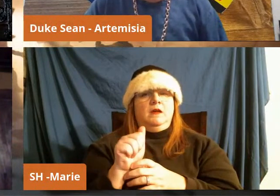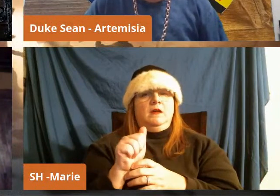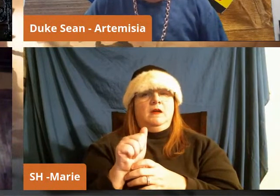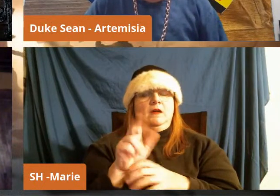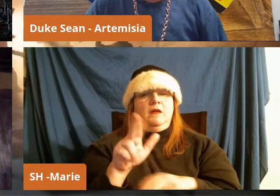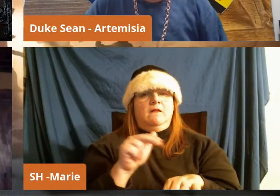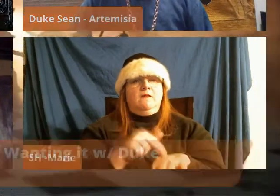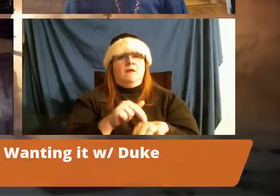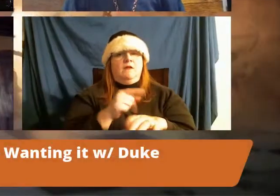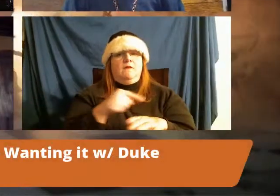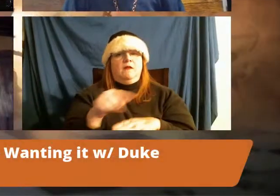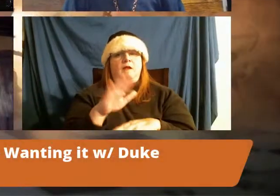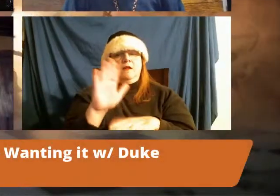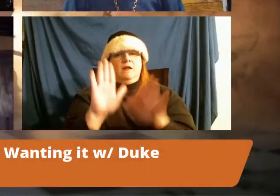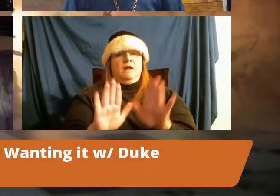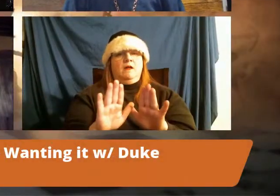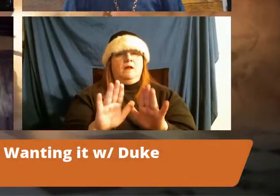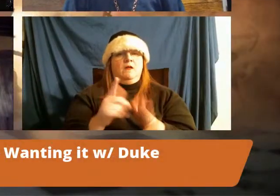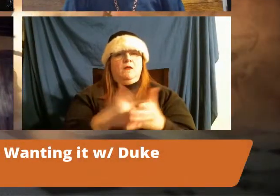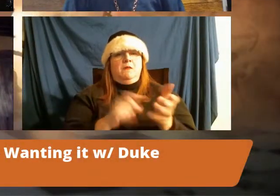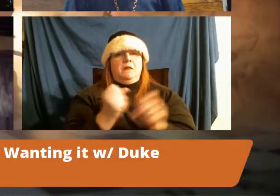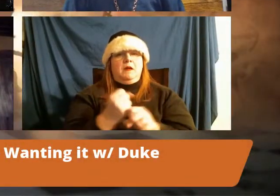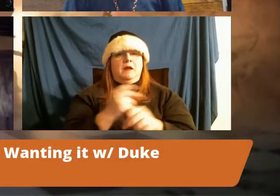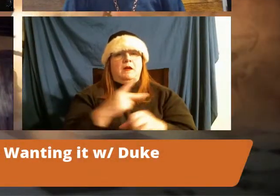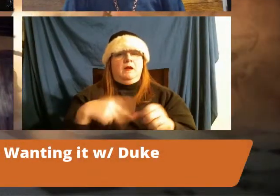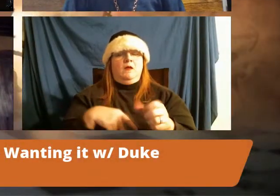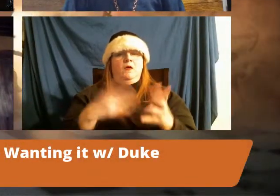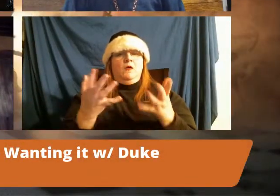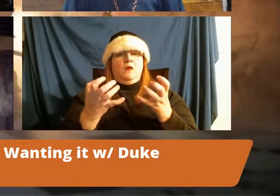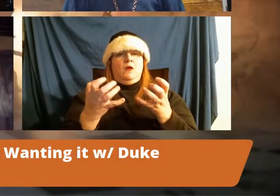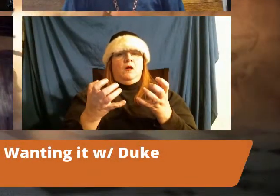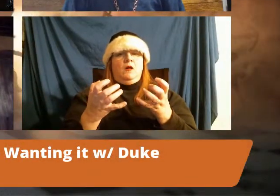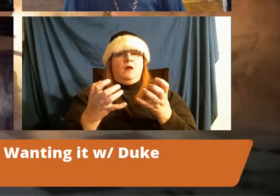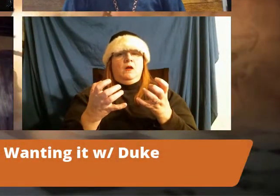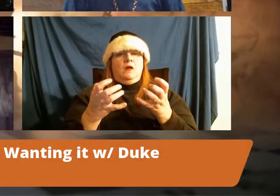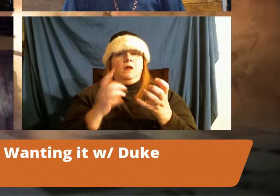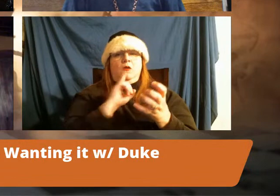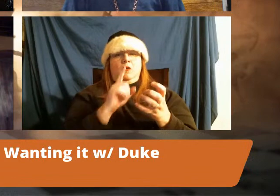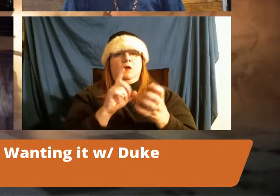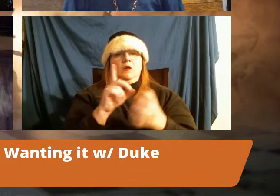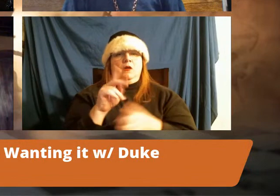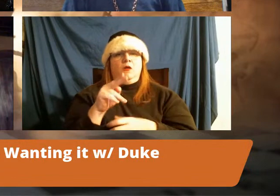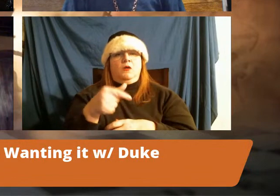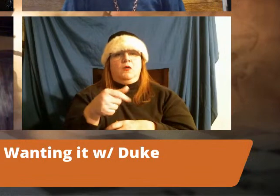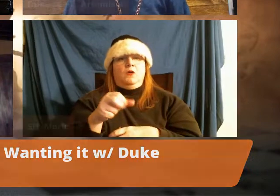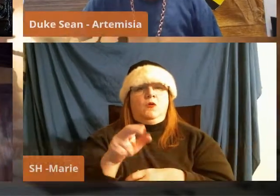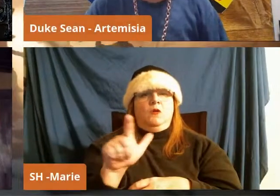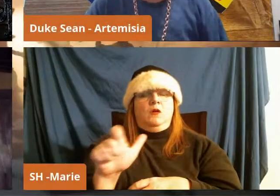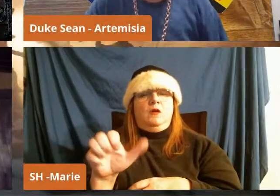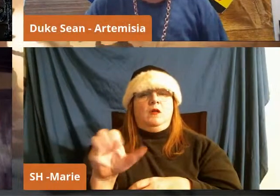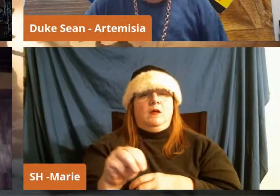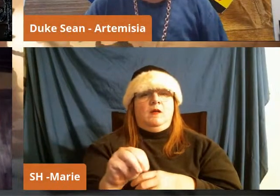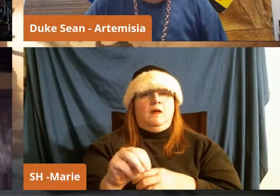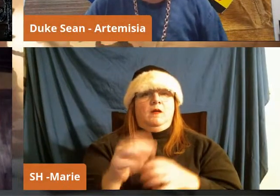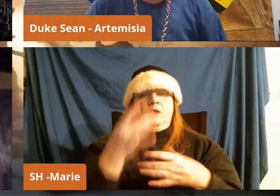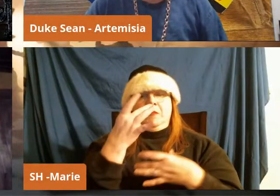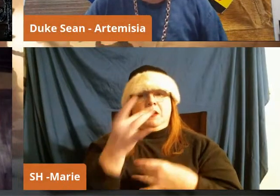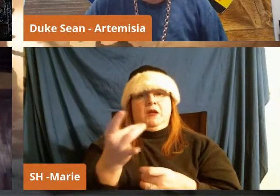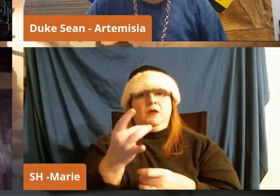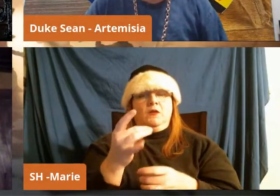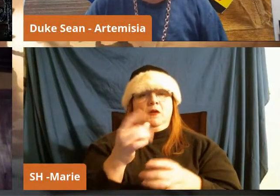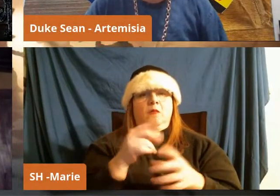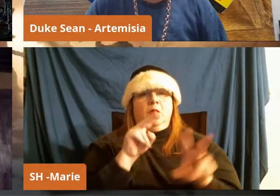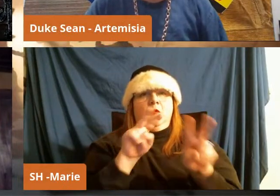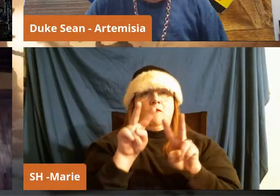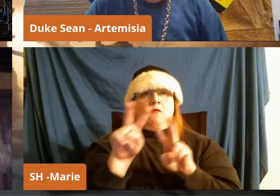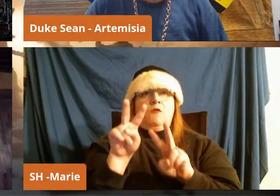course, the following Sunday for the next episode of What Makes a Knight, we'll be talking about wanting it with Duke Quilliam. And that's going to be an interesting one. I'm really looking